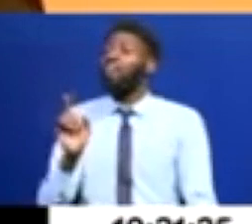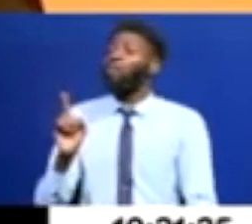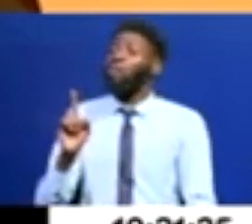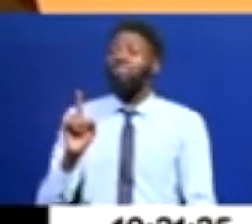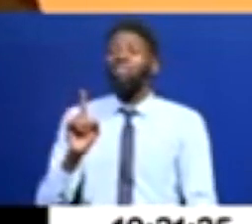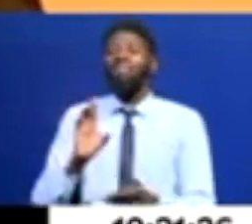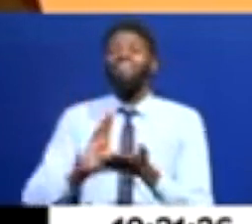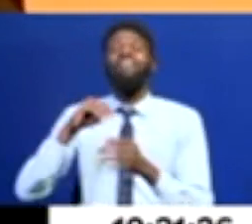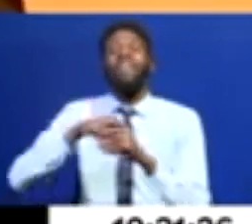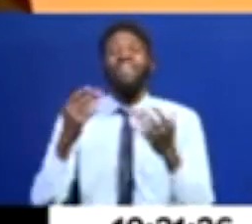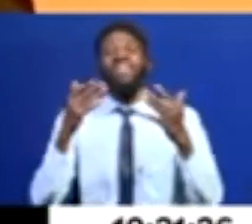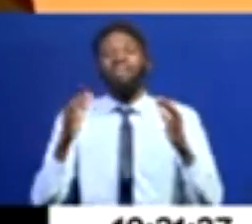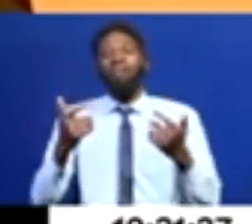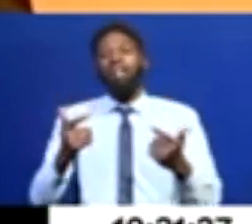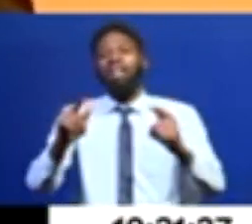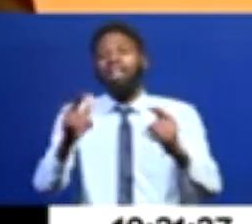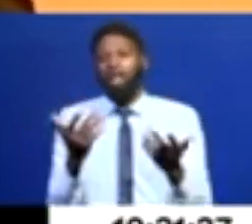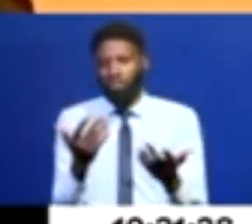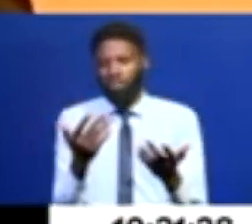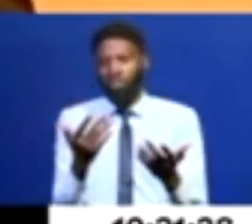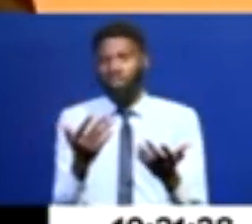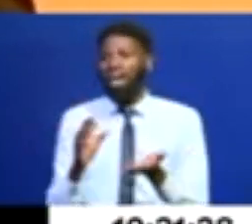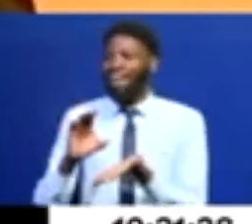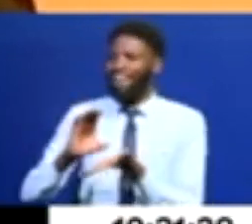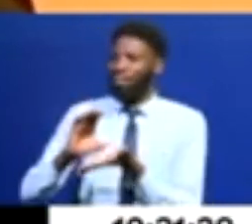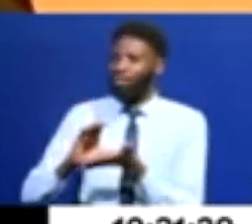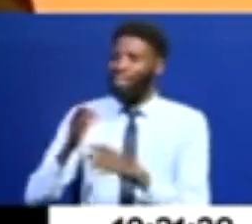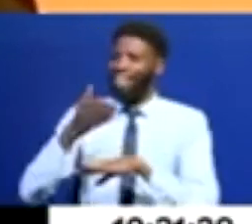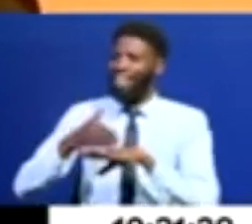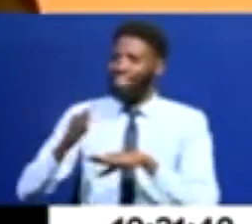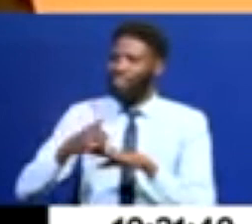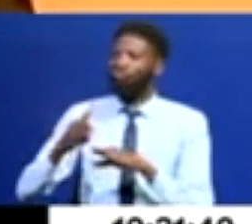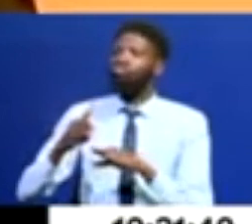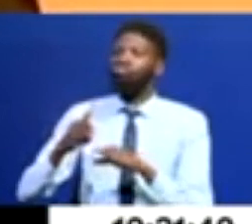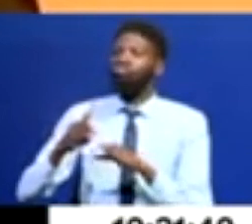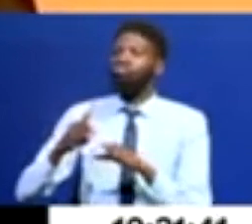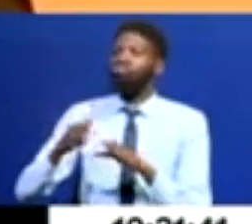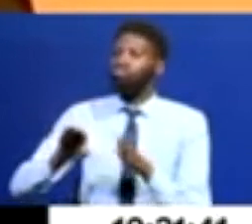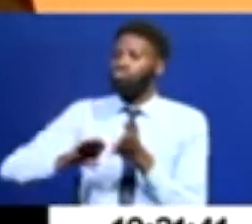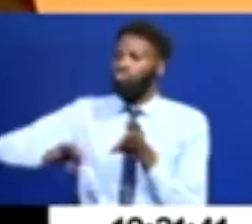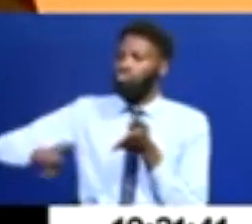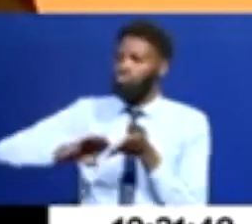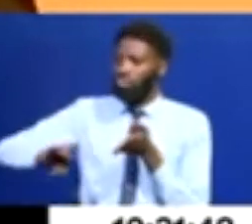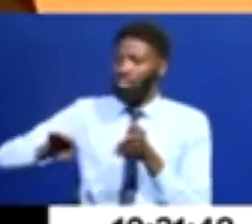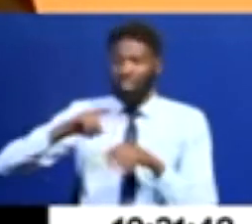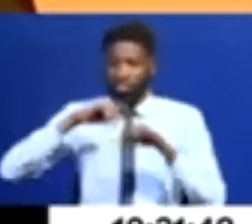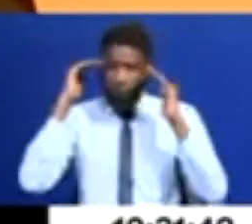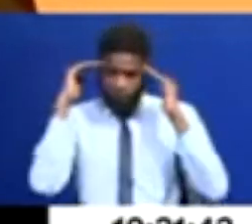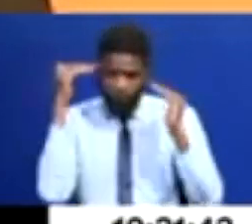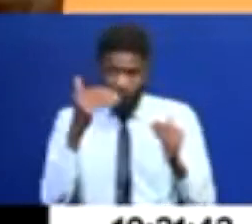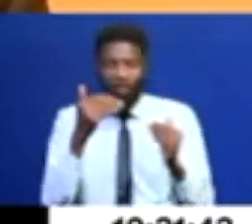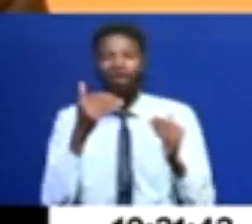allowed to deduct that capital expenses as he works on the taxable income. Now, the current